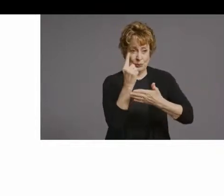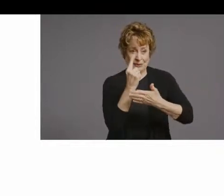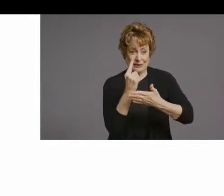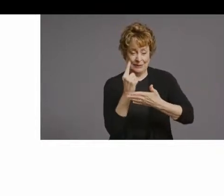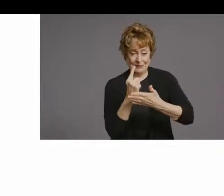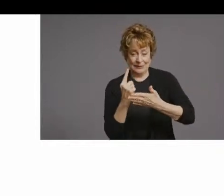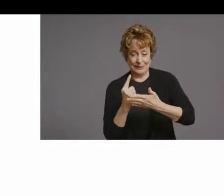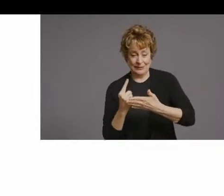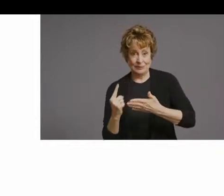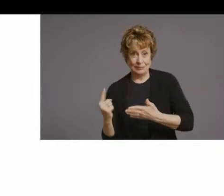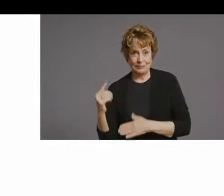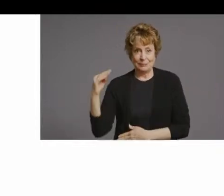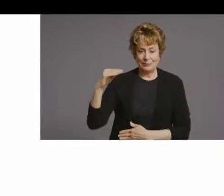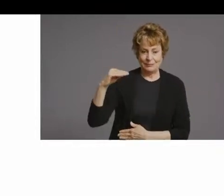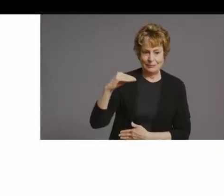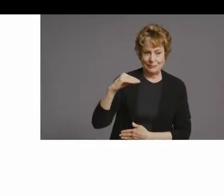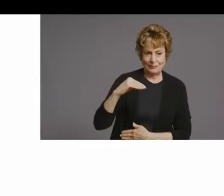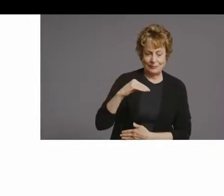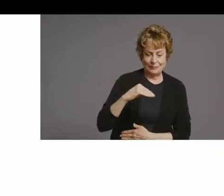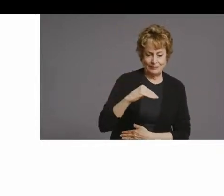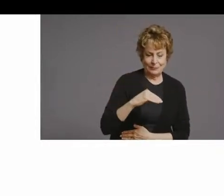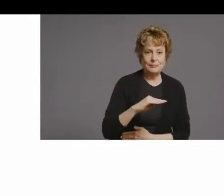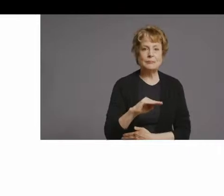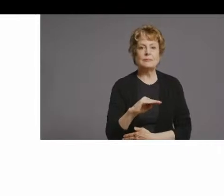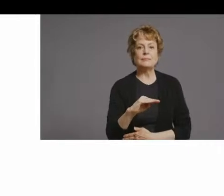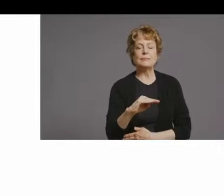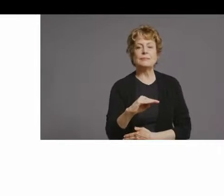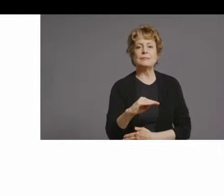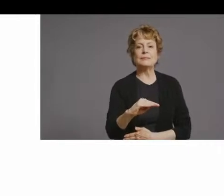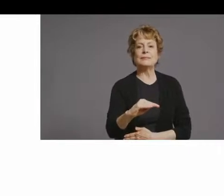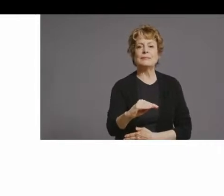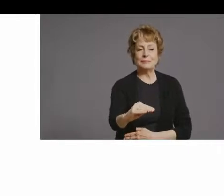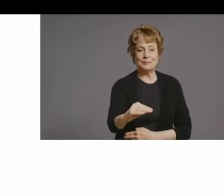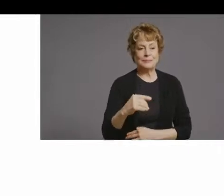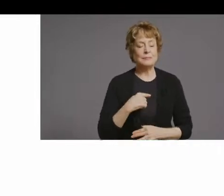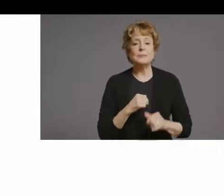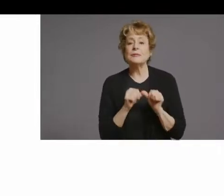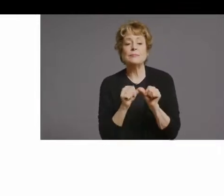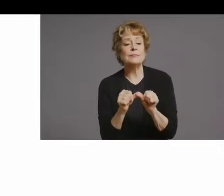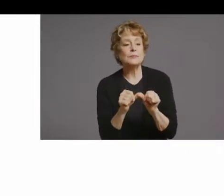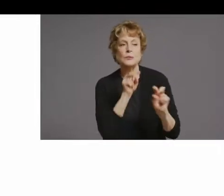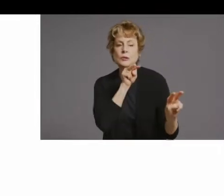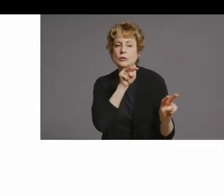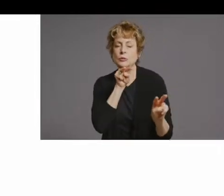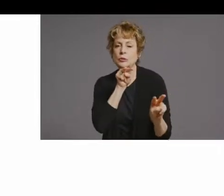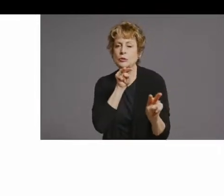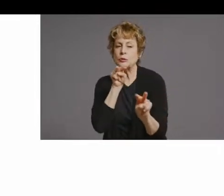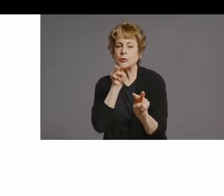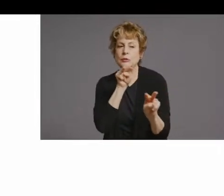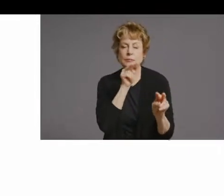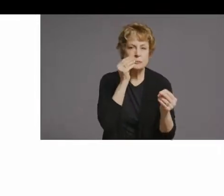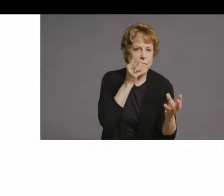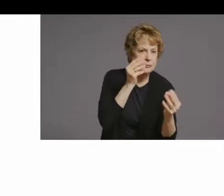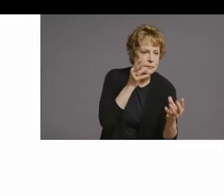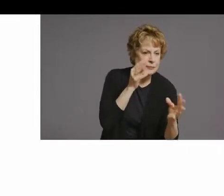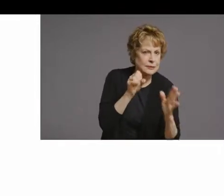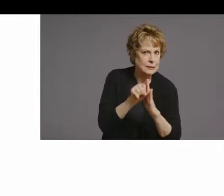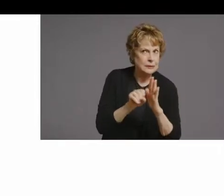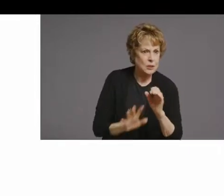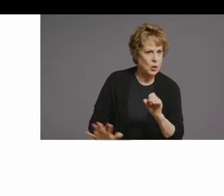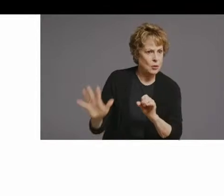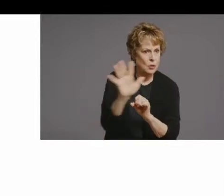cases. So we continue to monitor that data from a statewide perspective. We are still seeing decreased